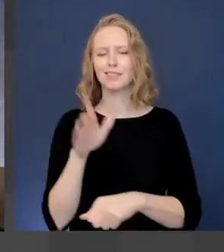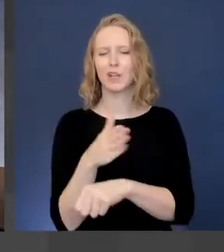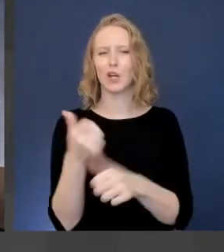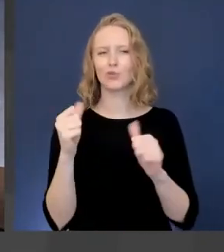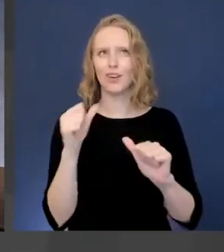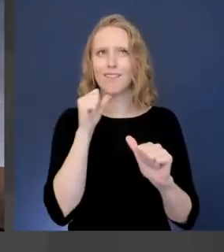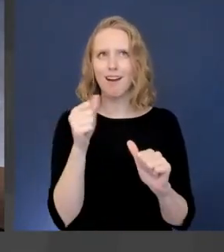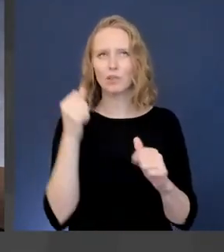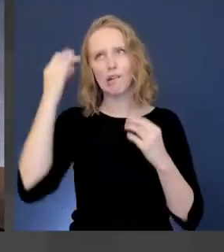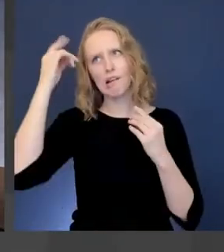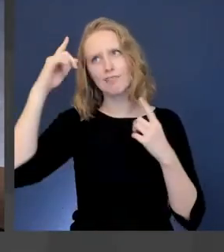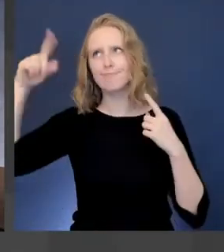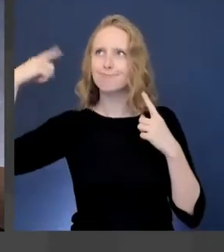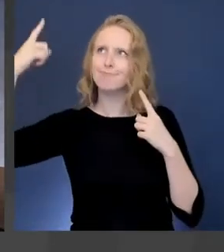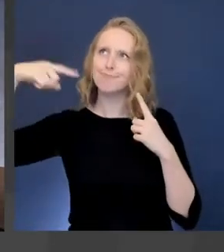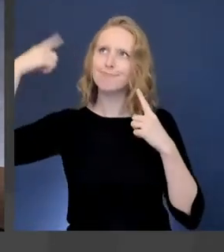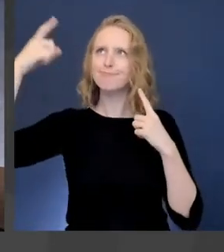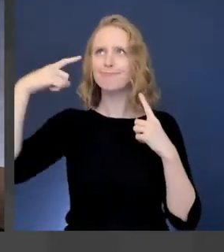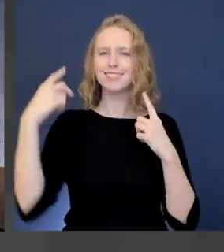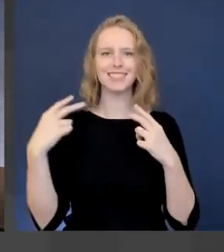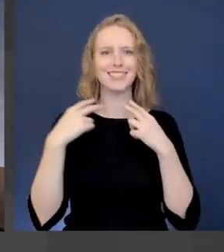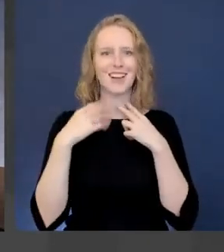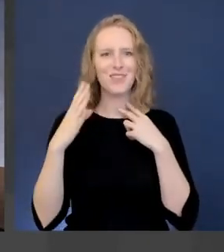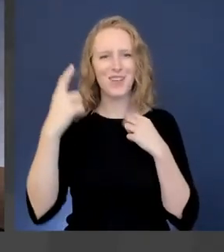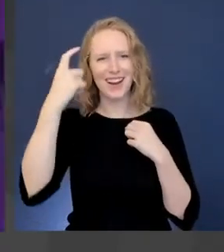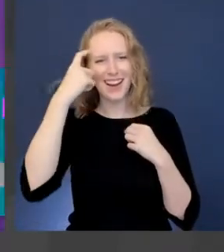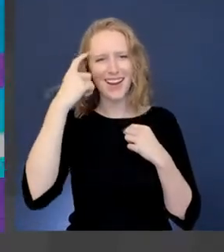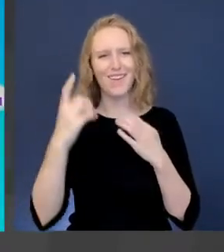only say this because it's been stuck in mine.